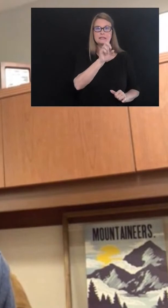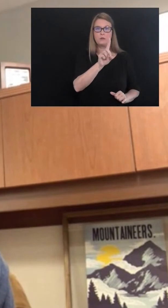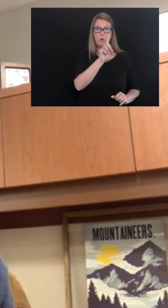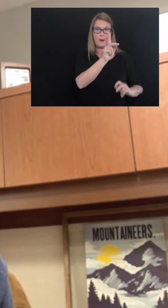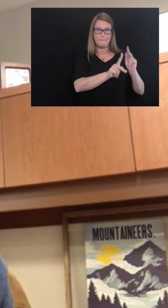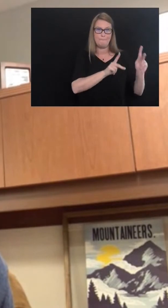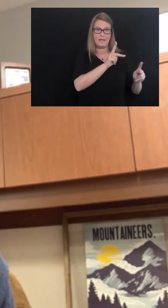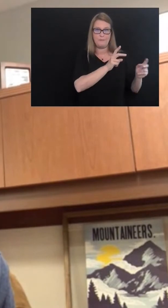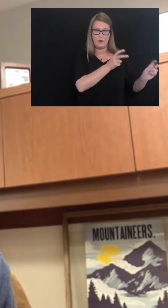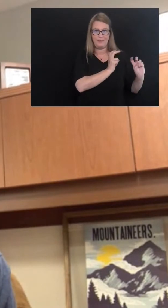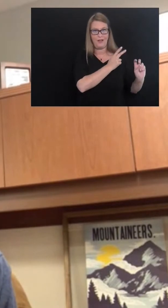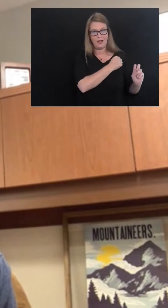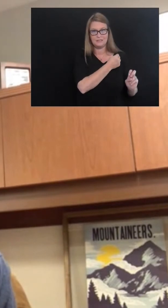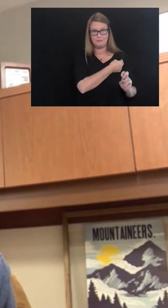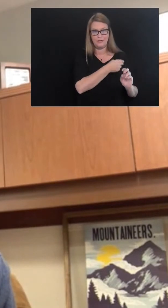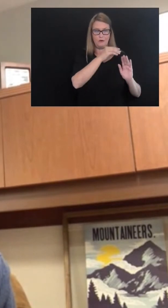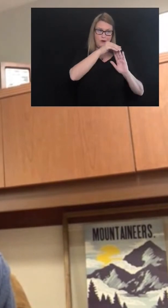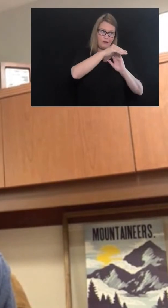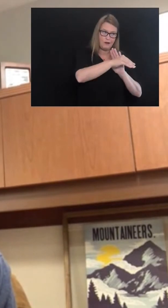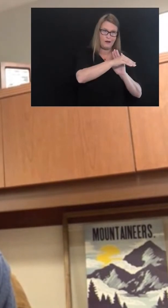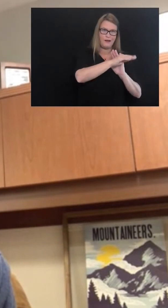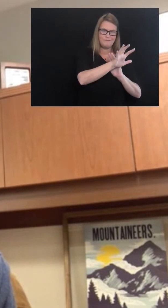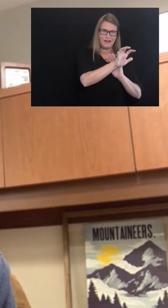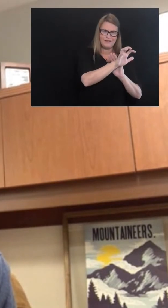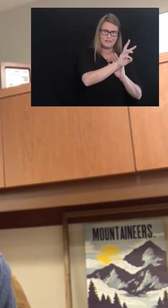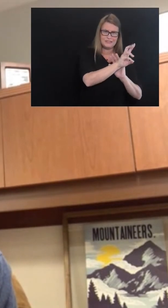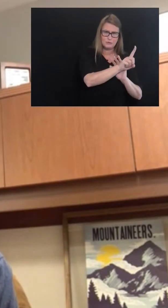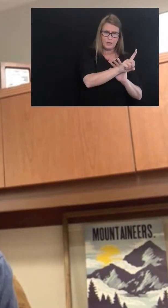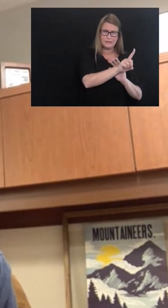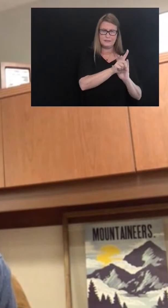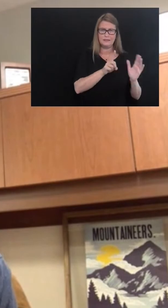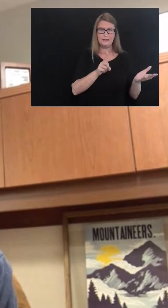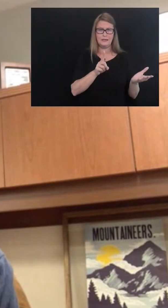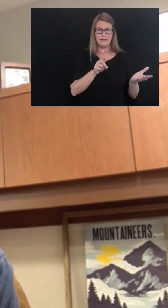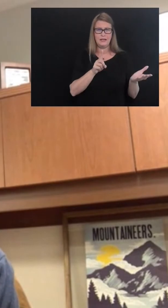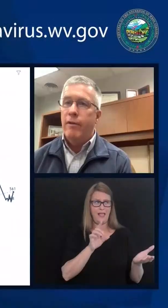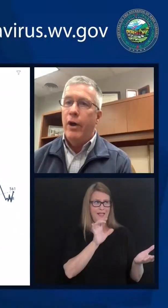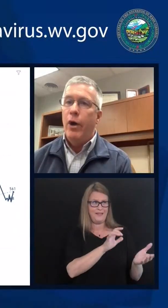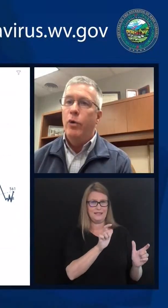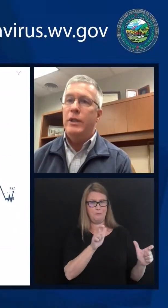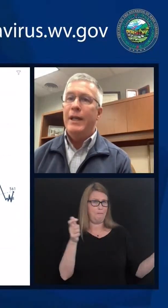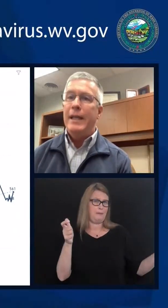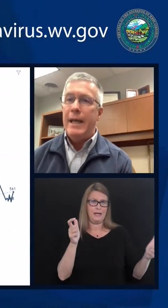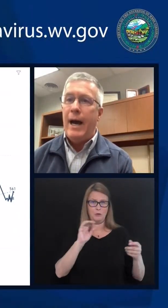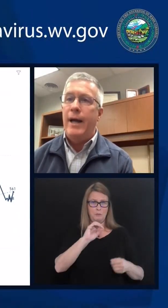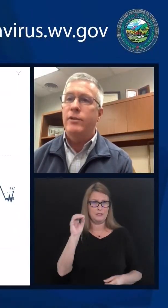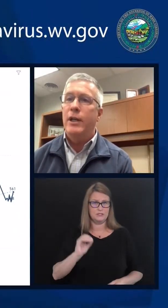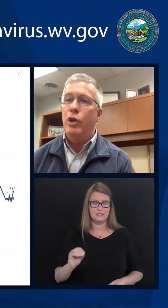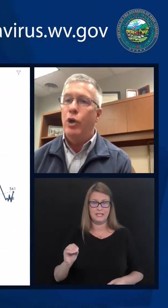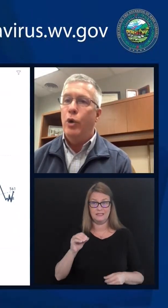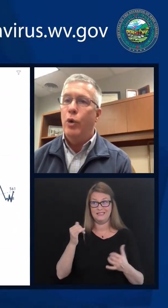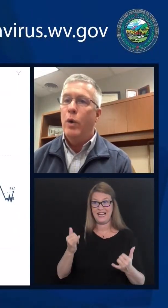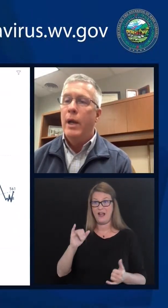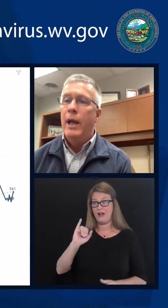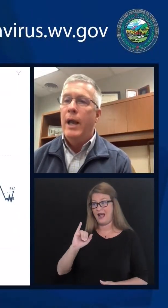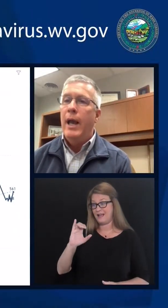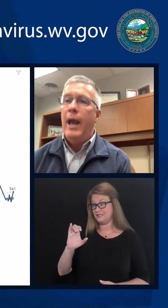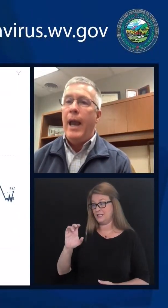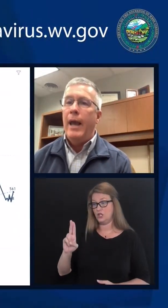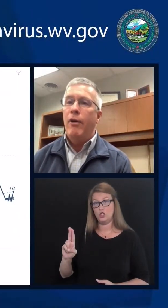561 West Virginians in the hospital, and a much greater percentage of those in the